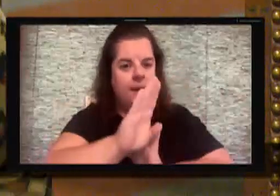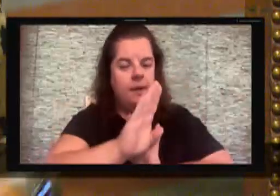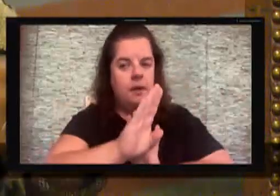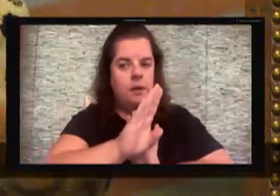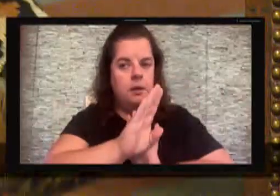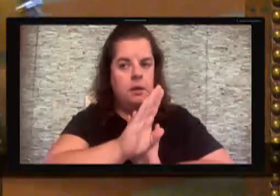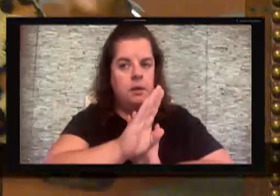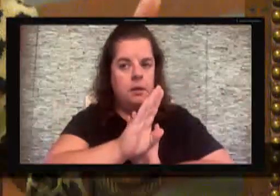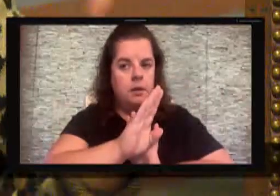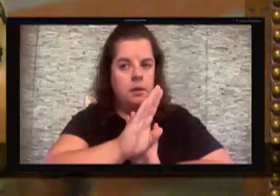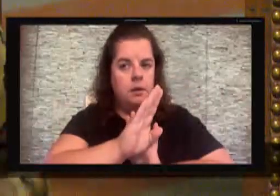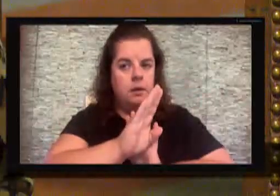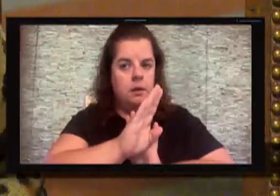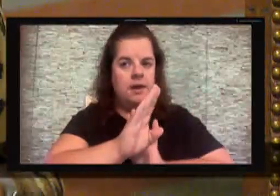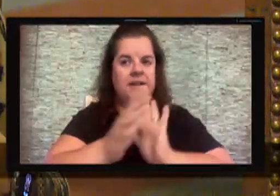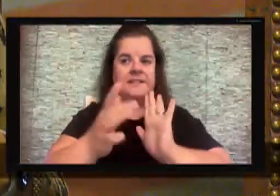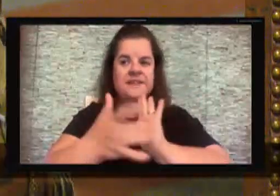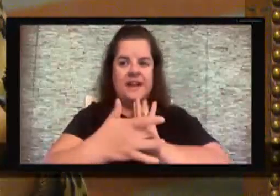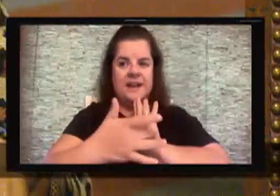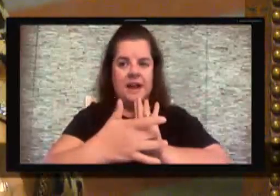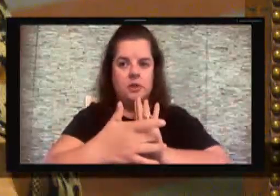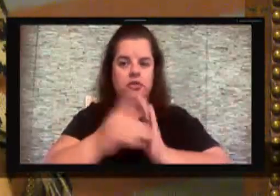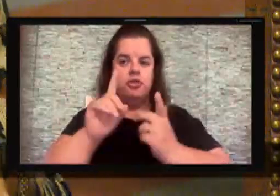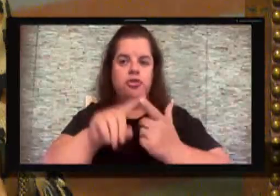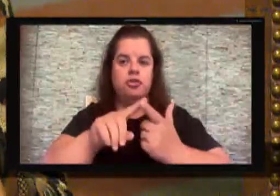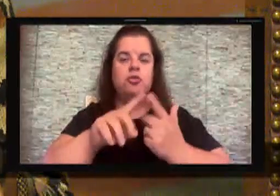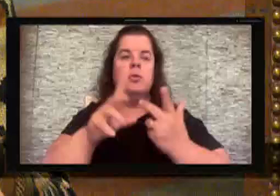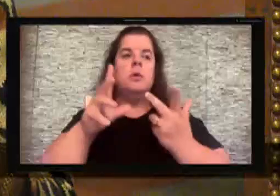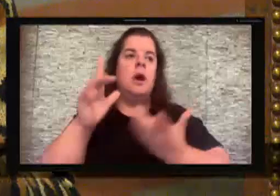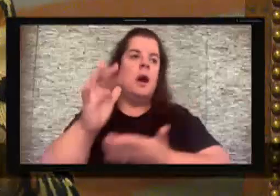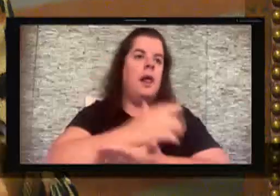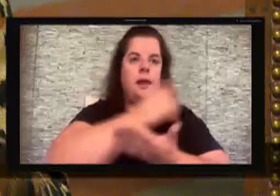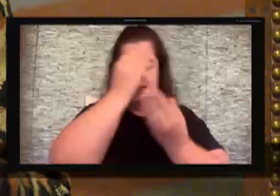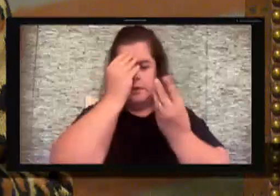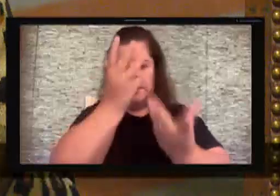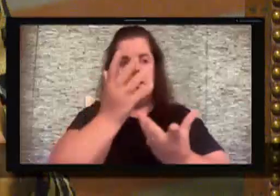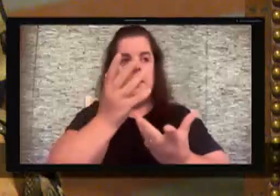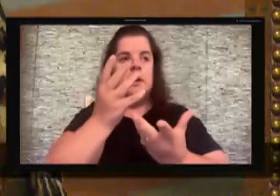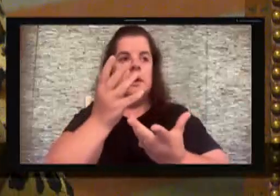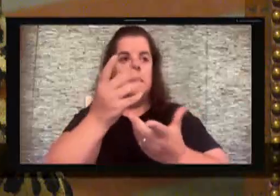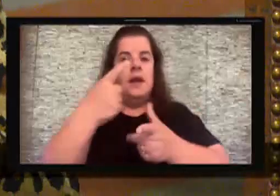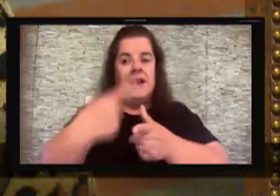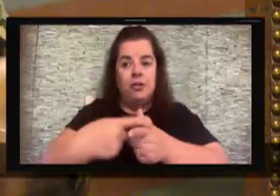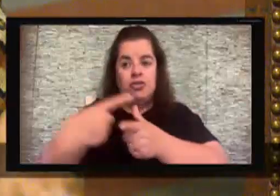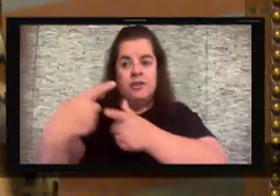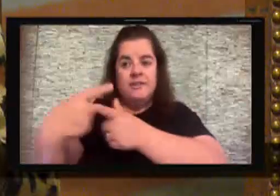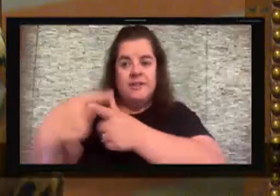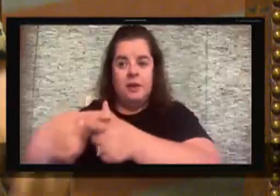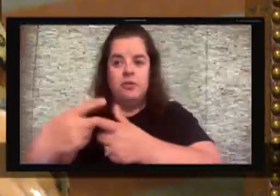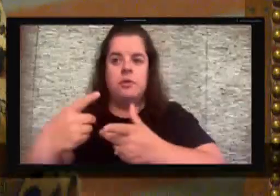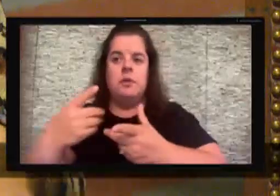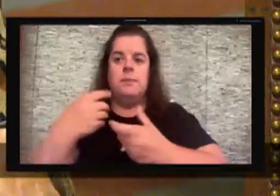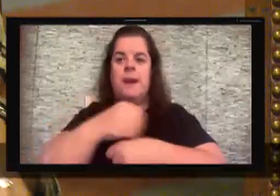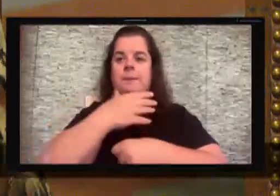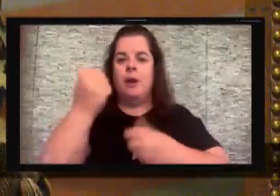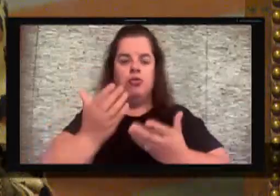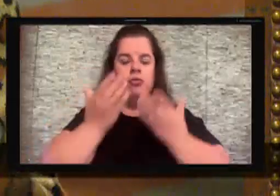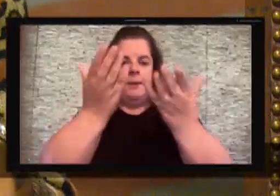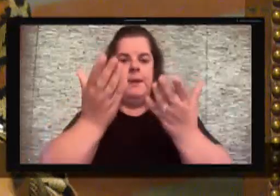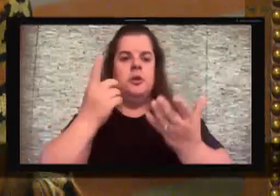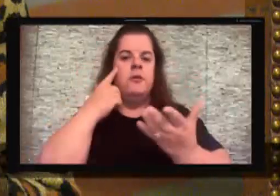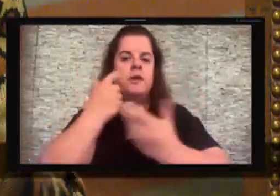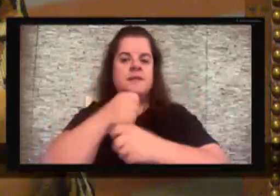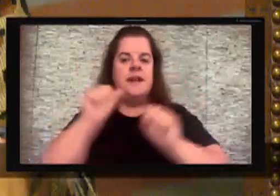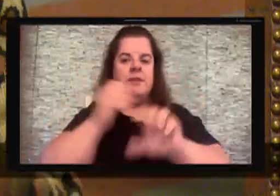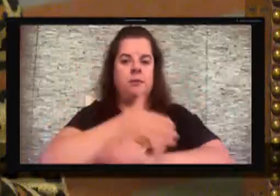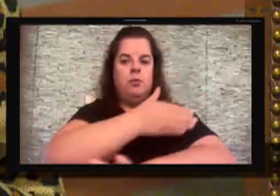a technology to sort of collect data at intersections and be able to make better recommendations for what a safety improvement would